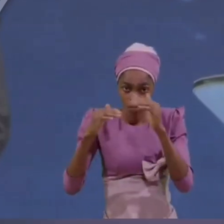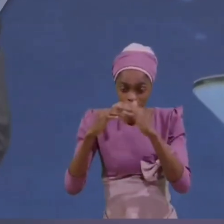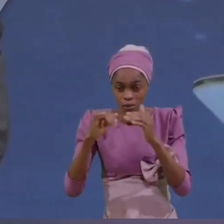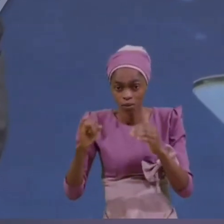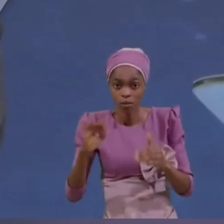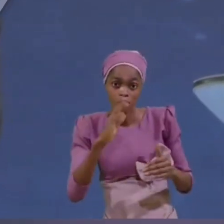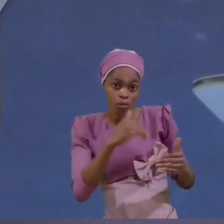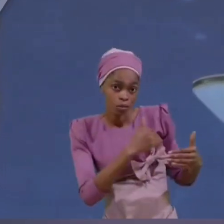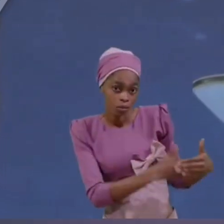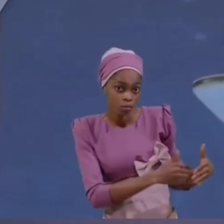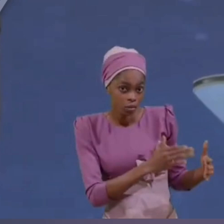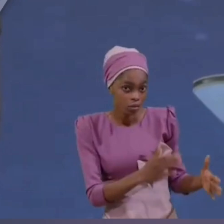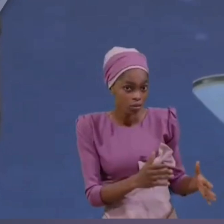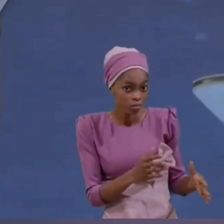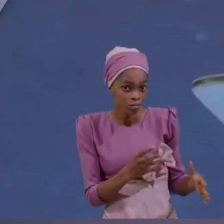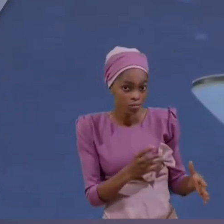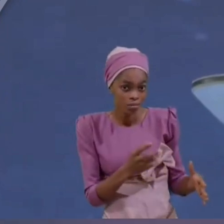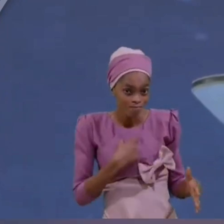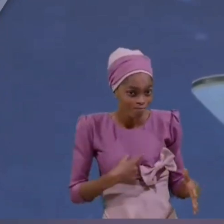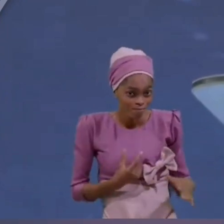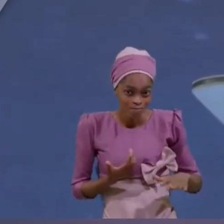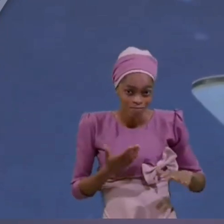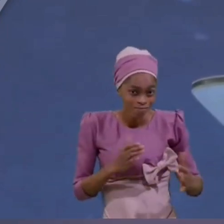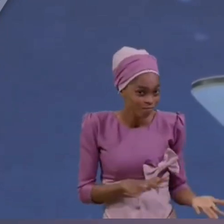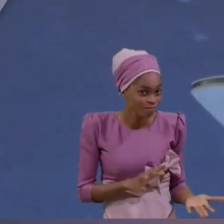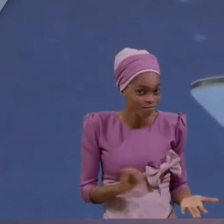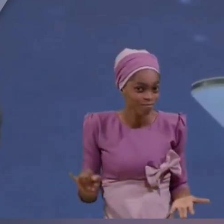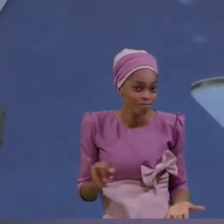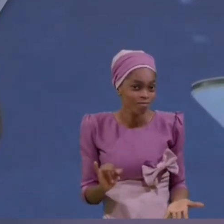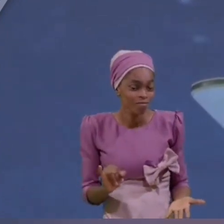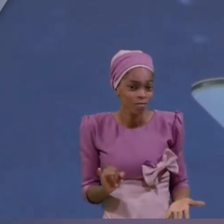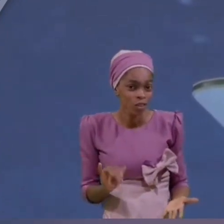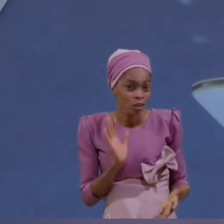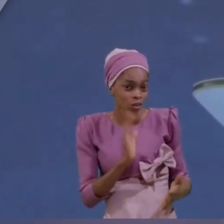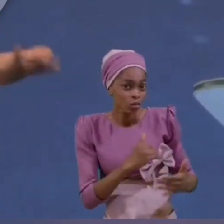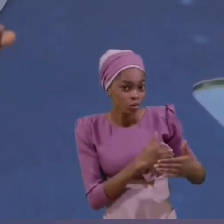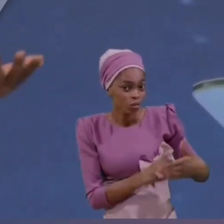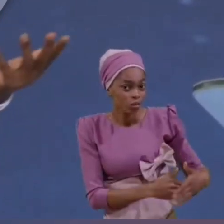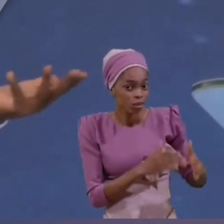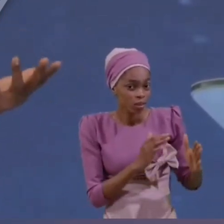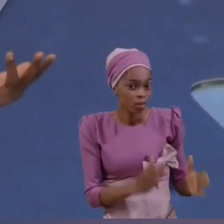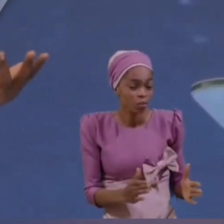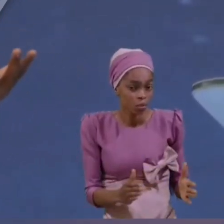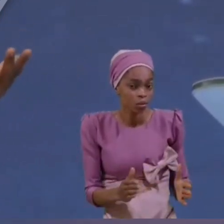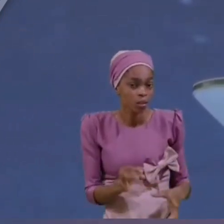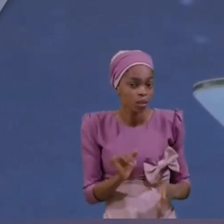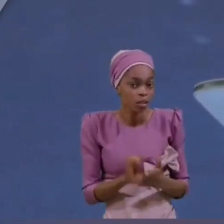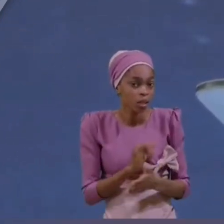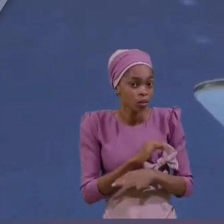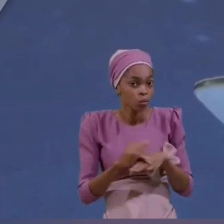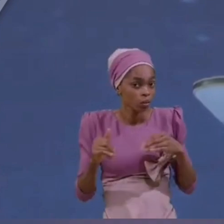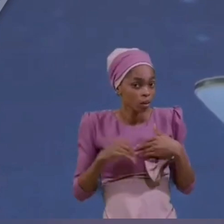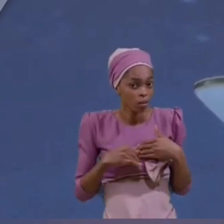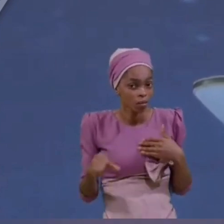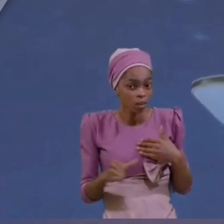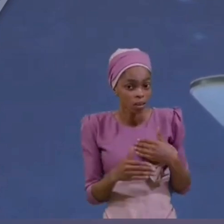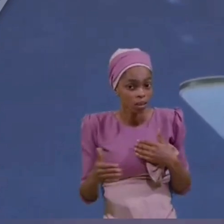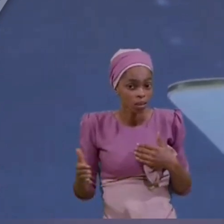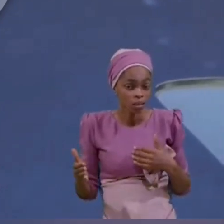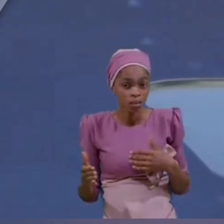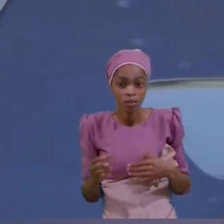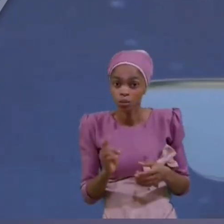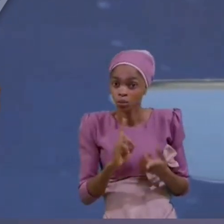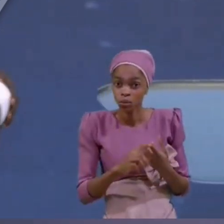are dying. Your neighbors who do not have anything to feed